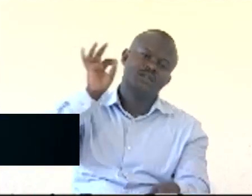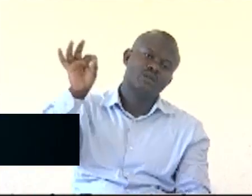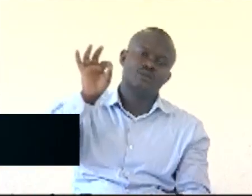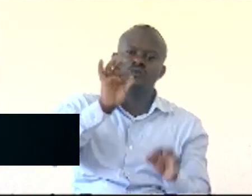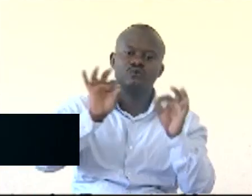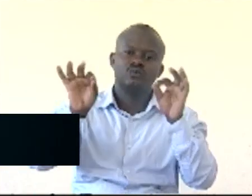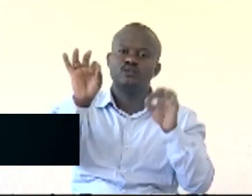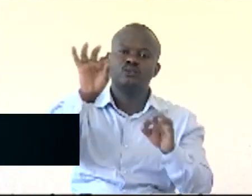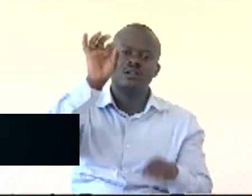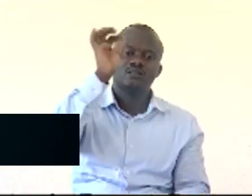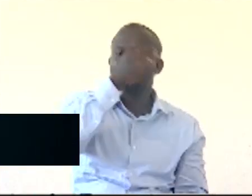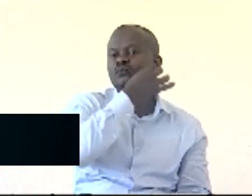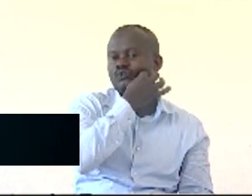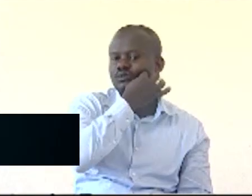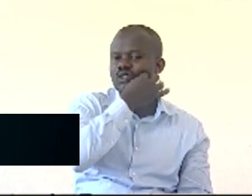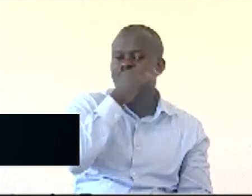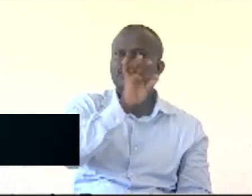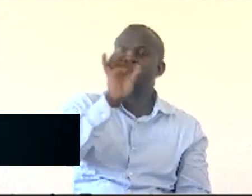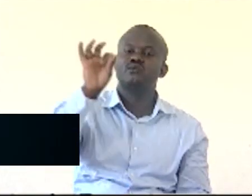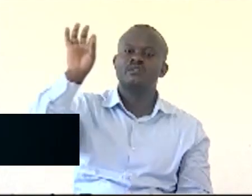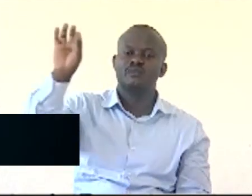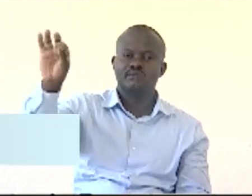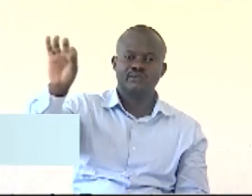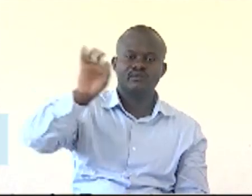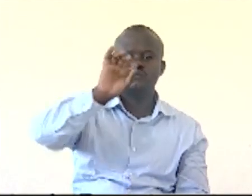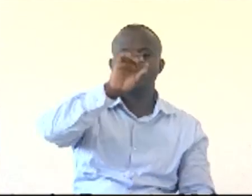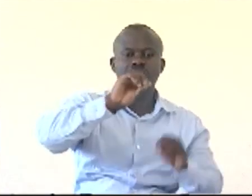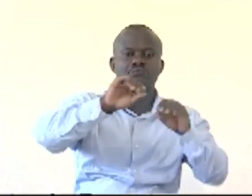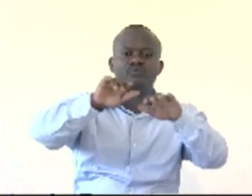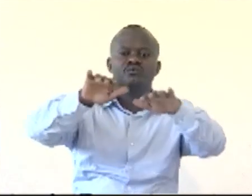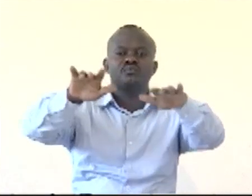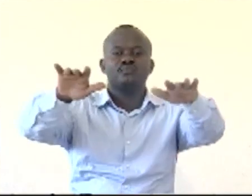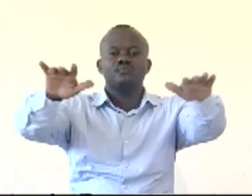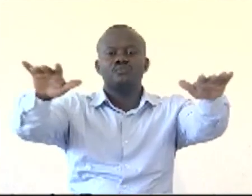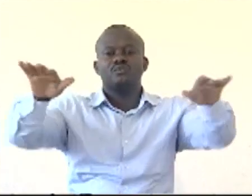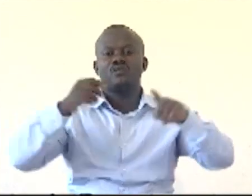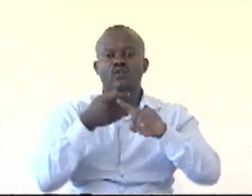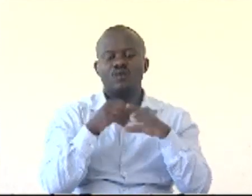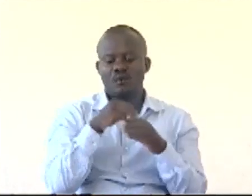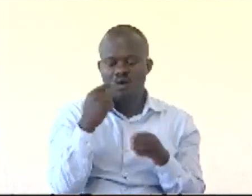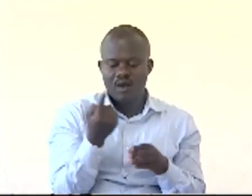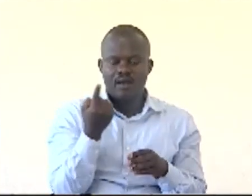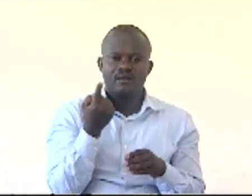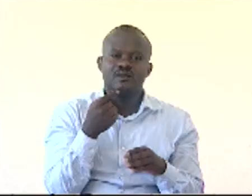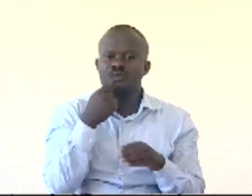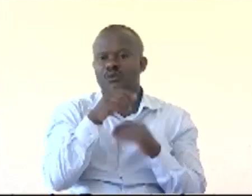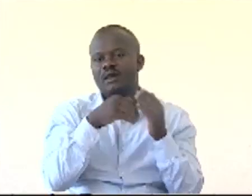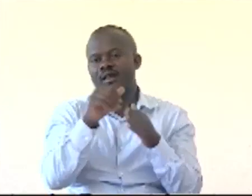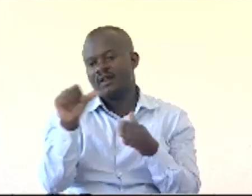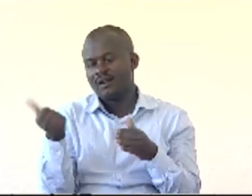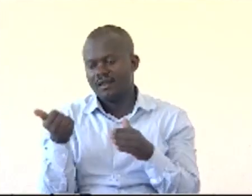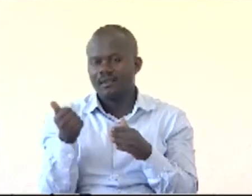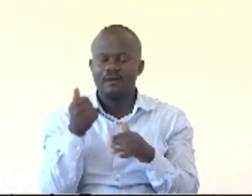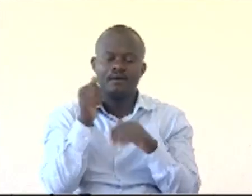parasite. And in that case, malaria can be transmitted from one person to